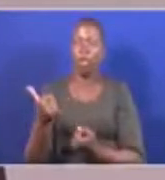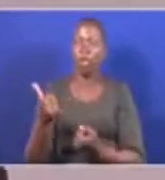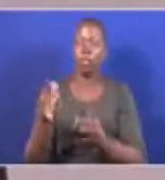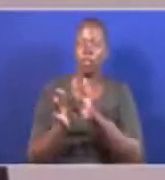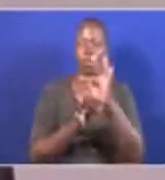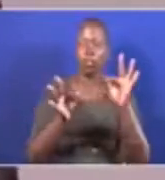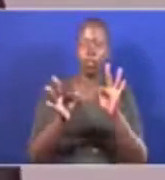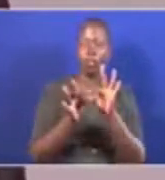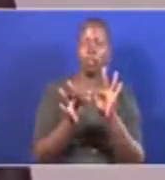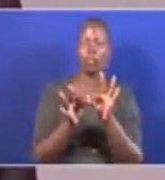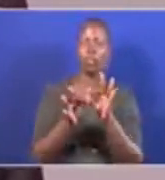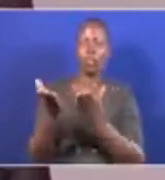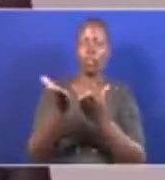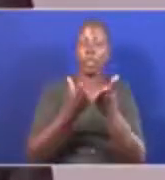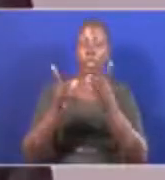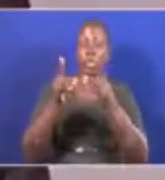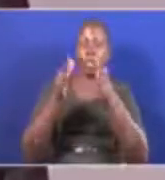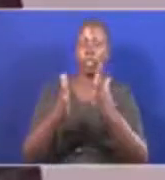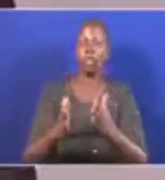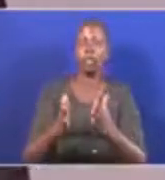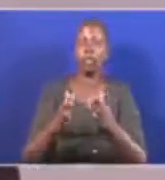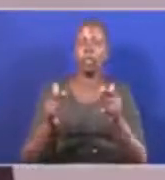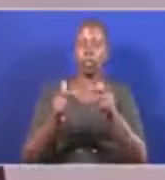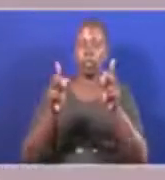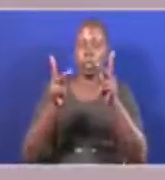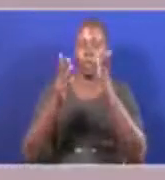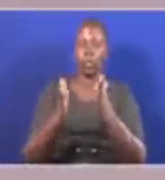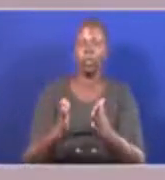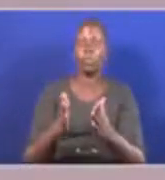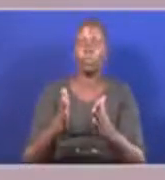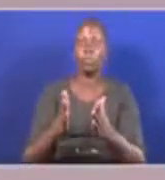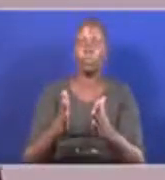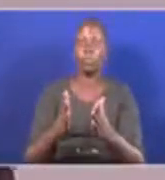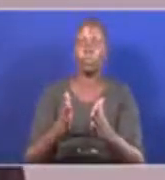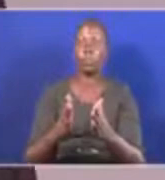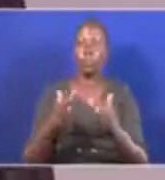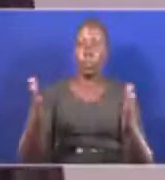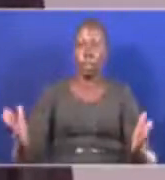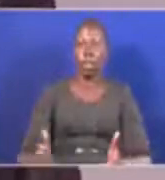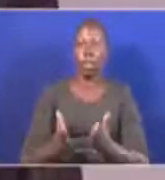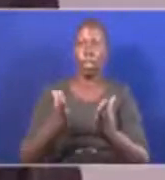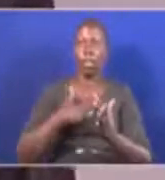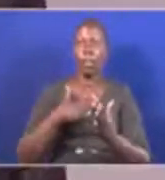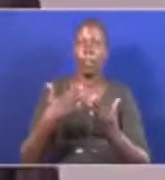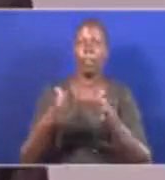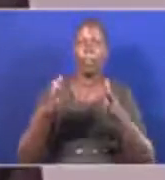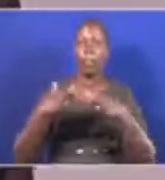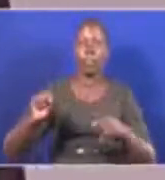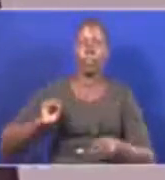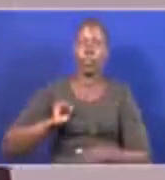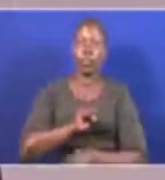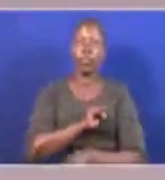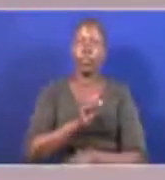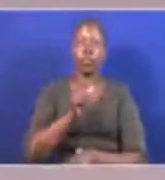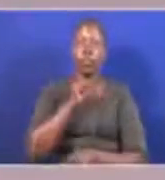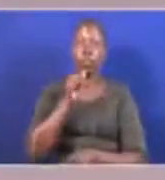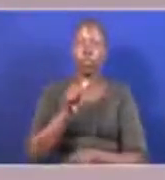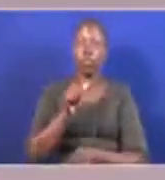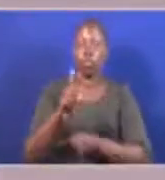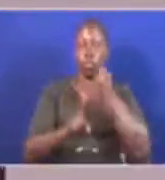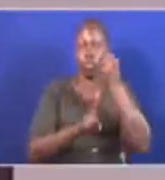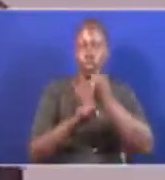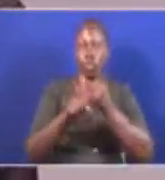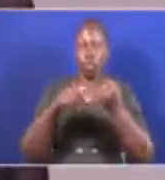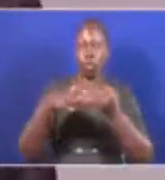each other for efficient and effective service delivery to the citizens. I urge my colleagues at the Senate not to abrogate